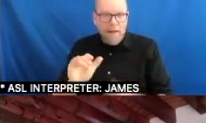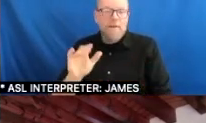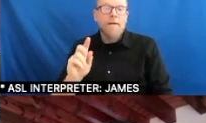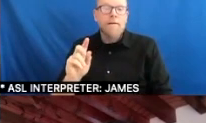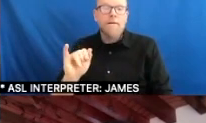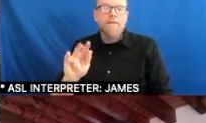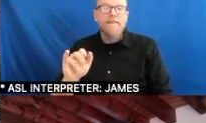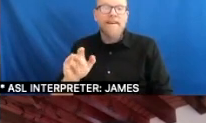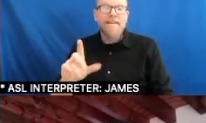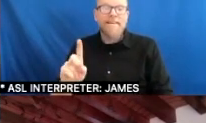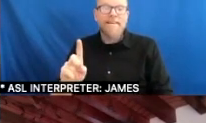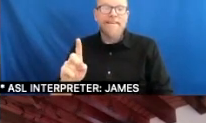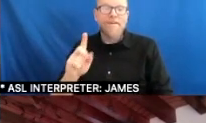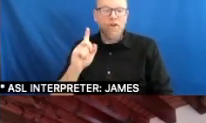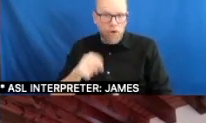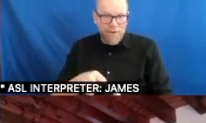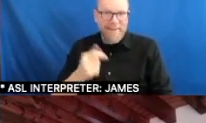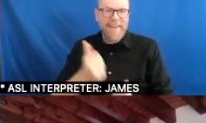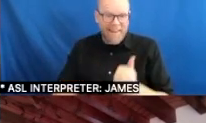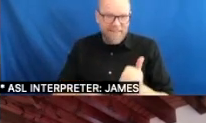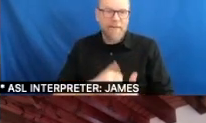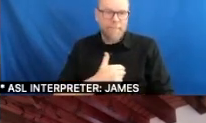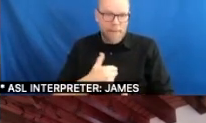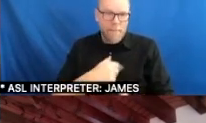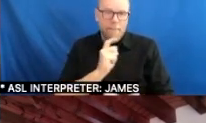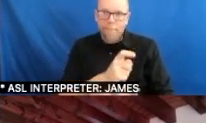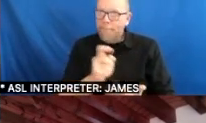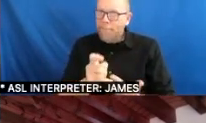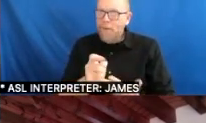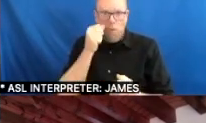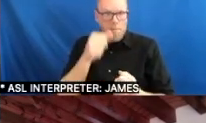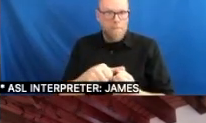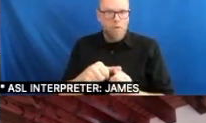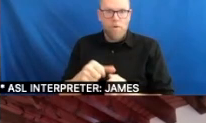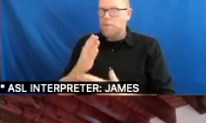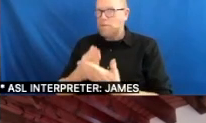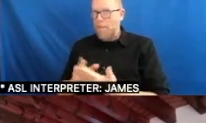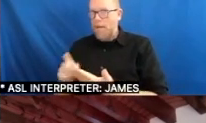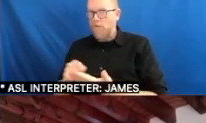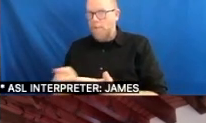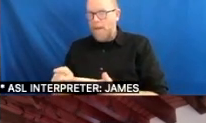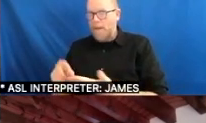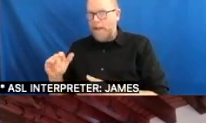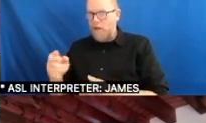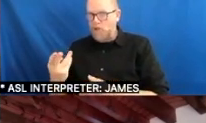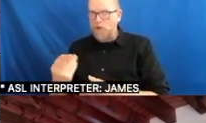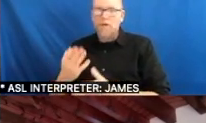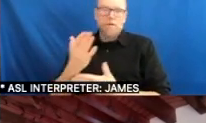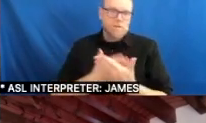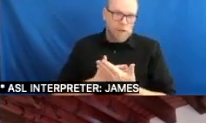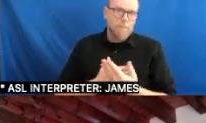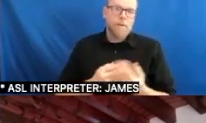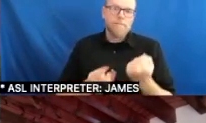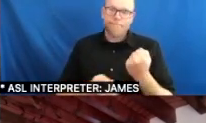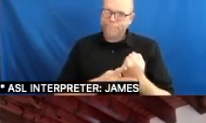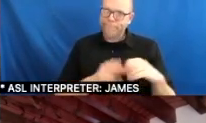members. So remember that we need to pay some in cash and some is going to be